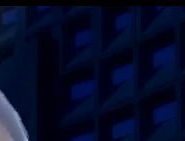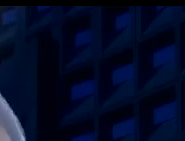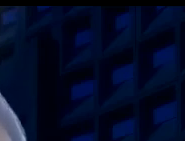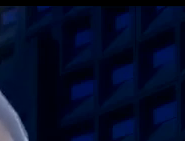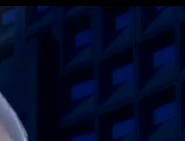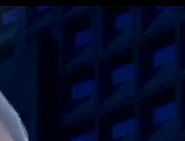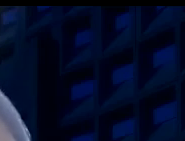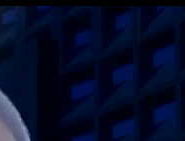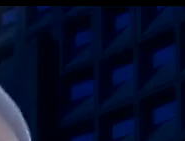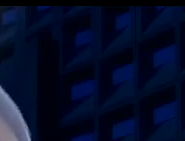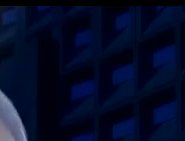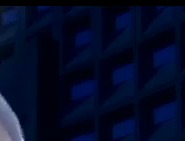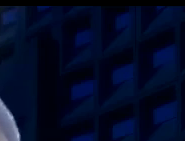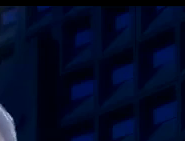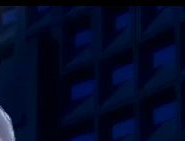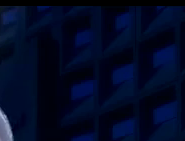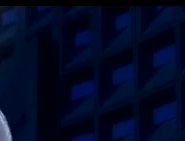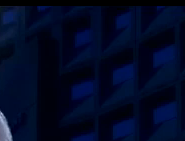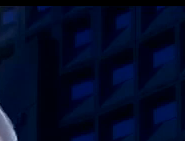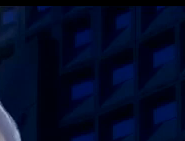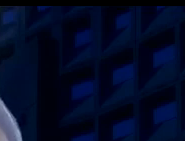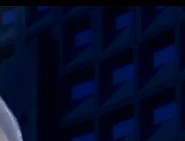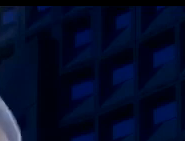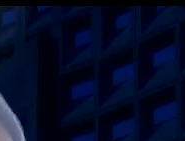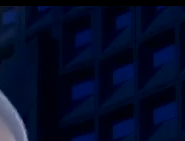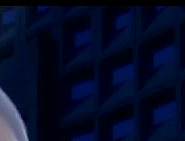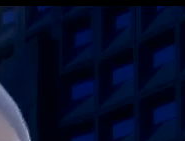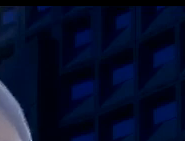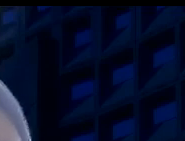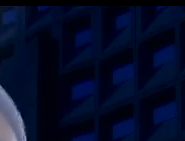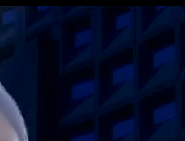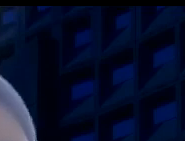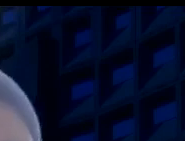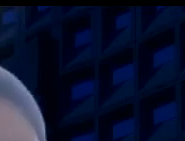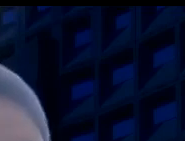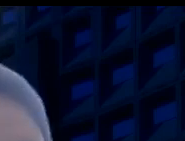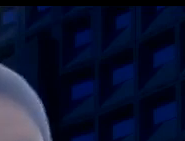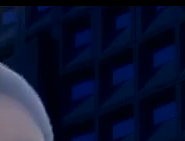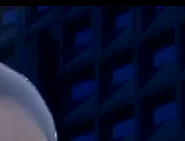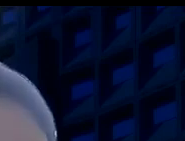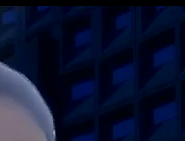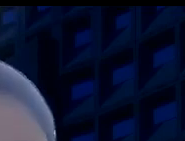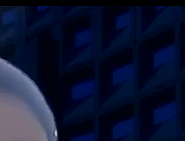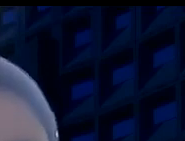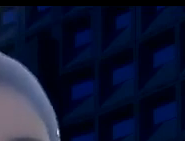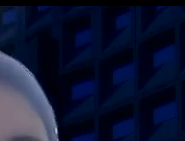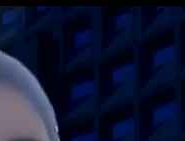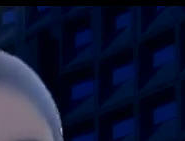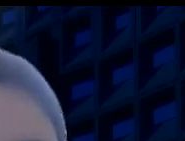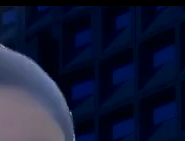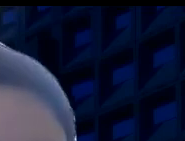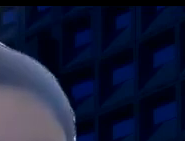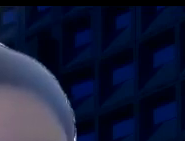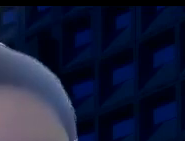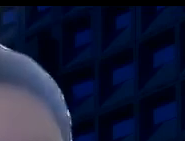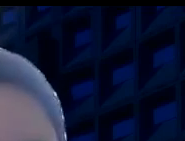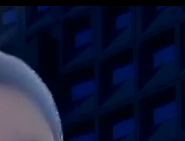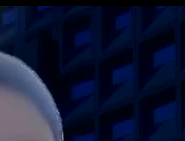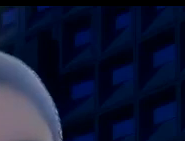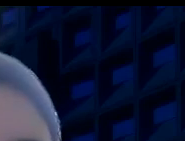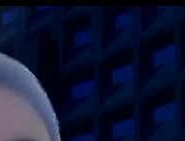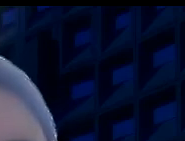of who they are when they were using. Because we understand that when we're in recovery, who we are